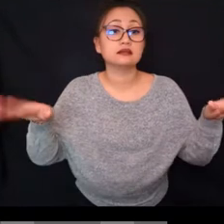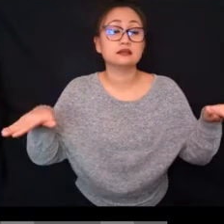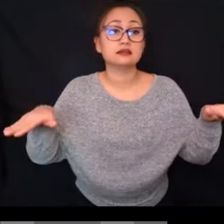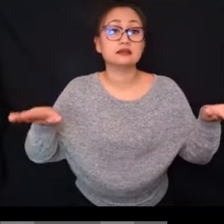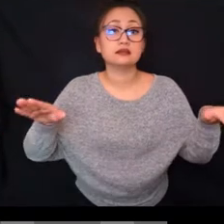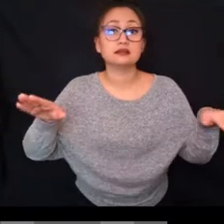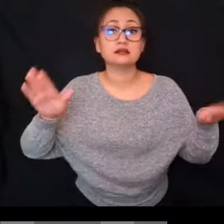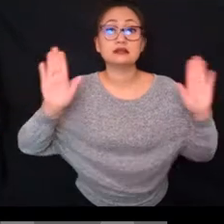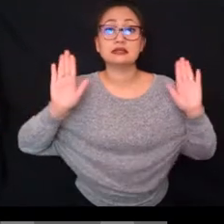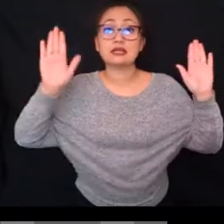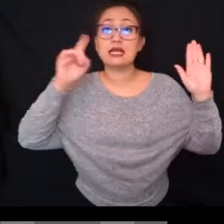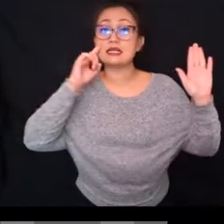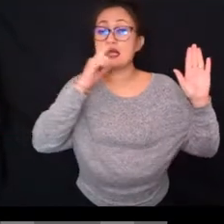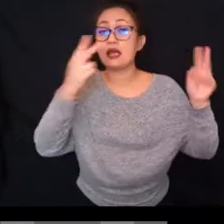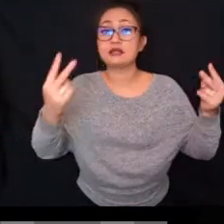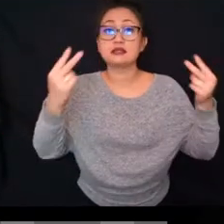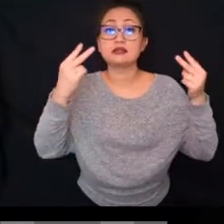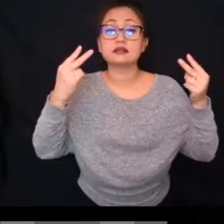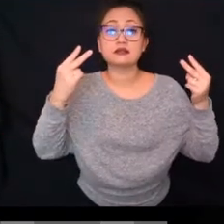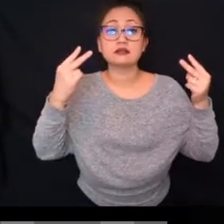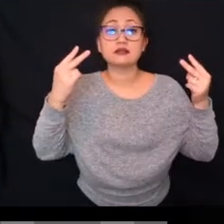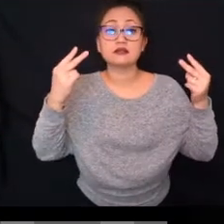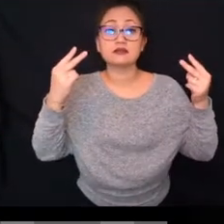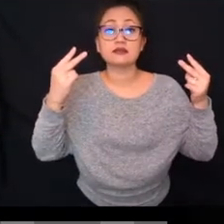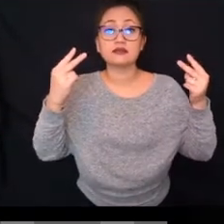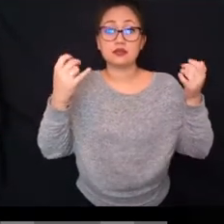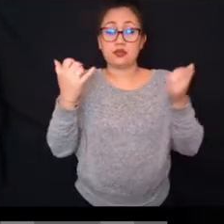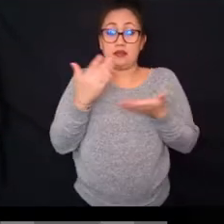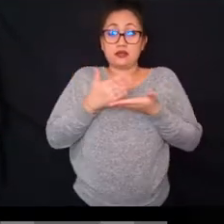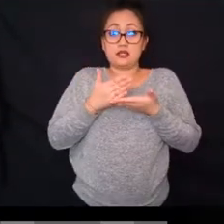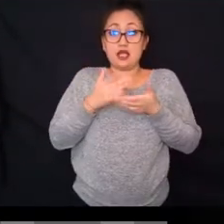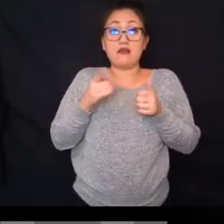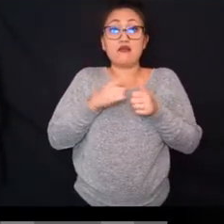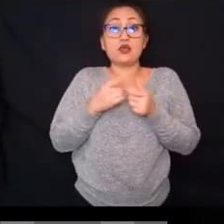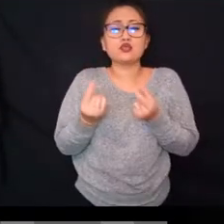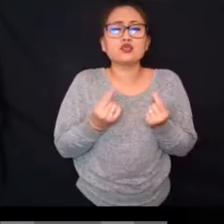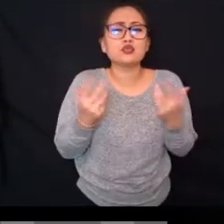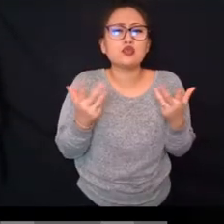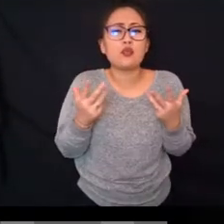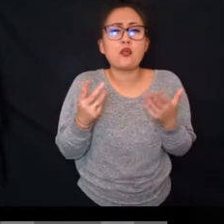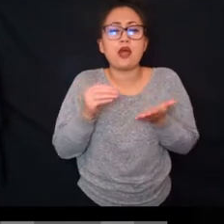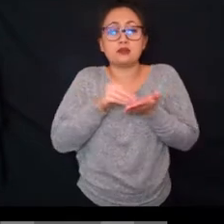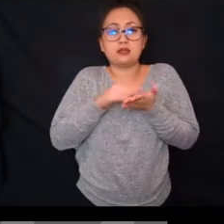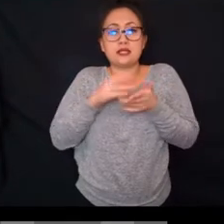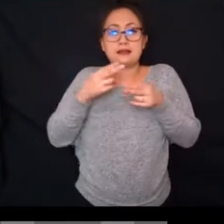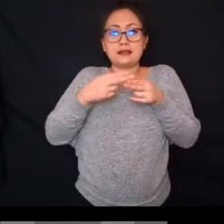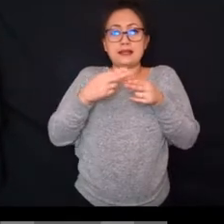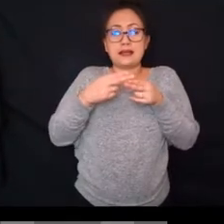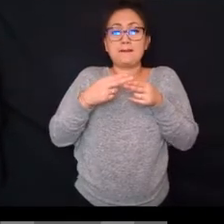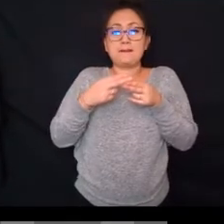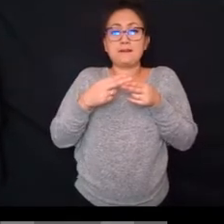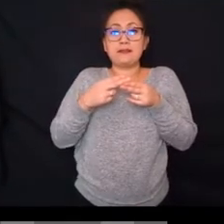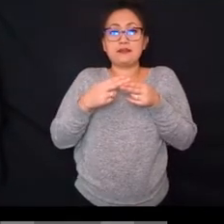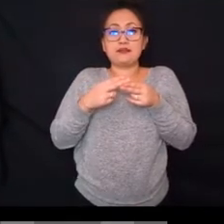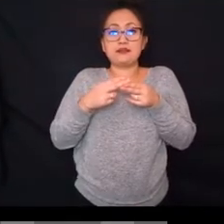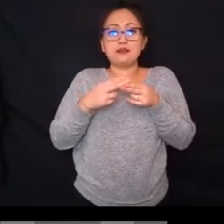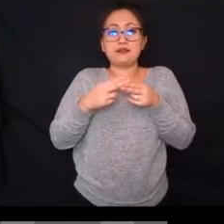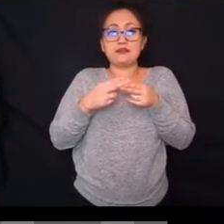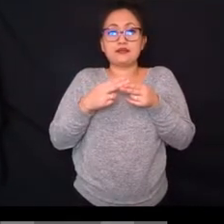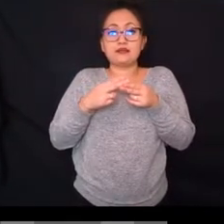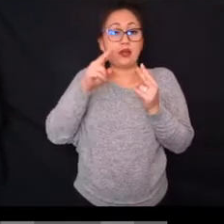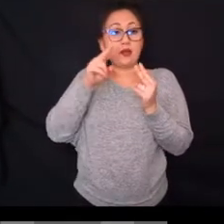hands and eyes. If you will stop right now, and the first thing you're going to do is write your name on your paper. If you'll write your name and your learning partner, if they'll